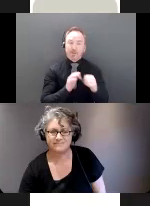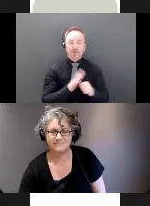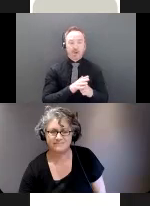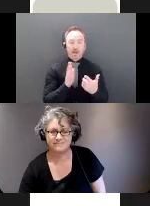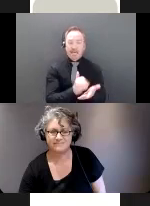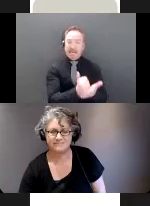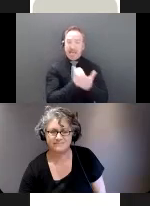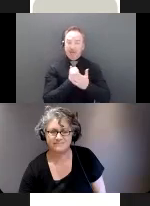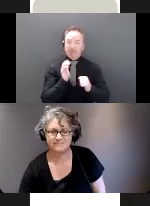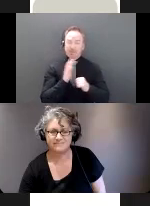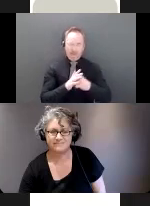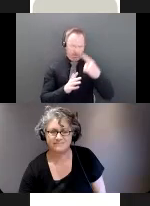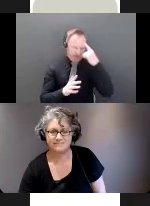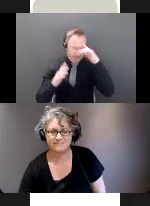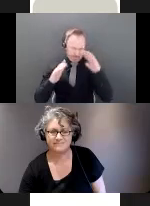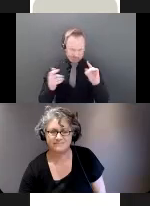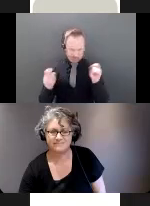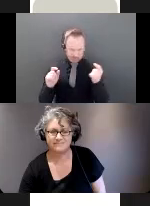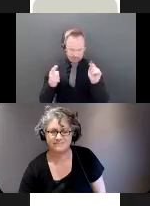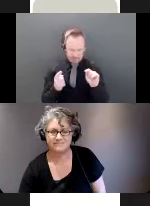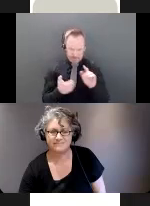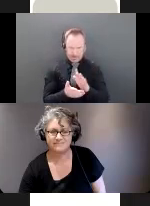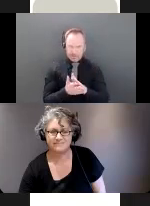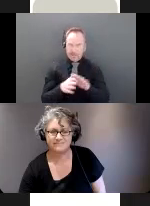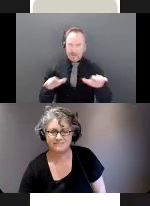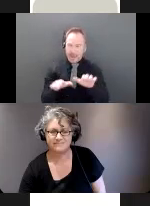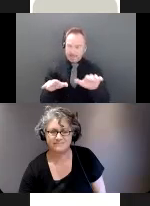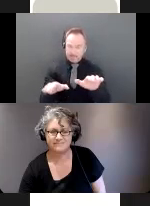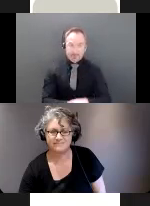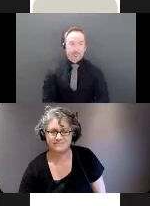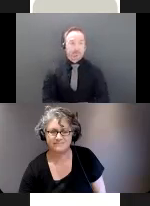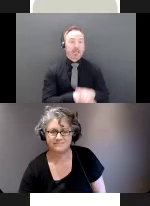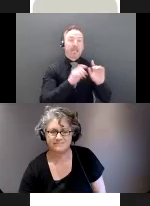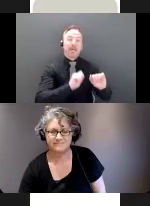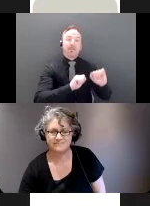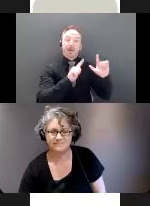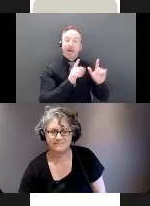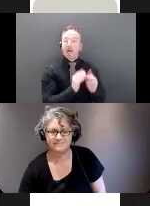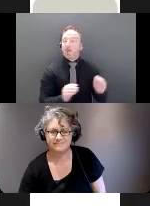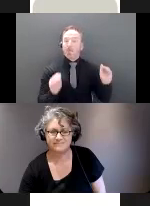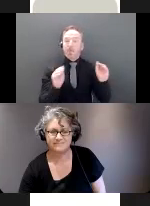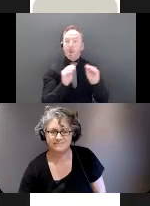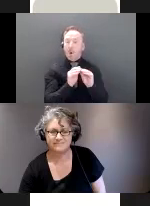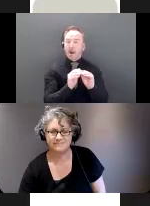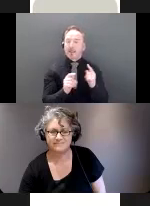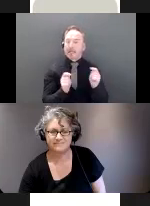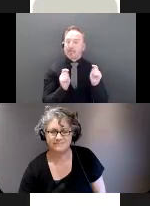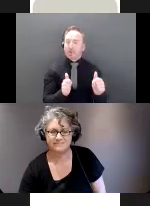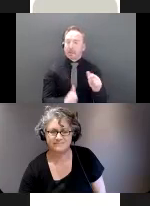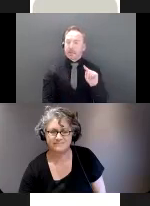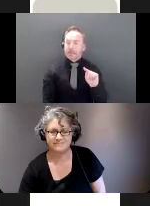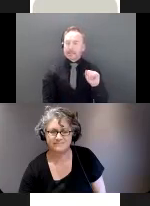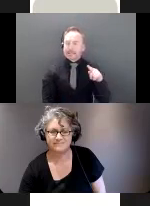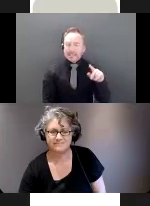brain. So we'll move on to the next slide here. Some more quick tips. You'll see these in the PDF so you can review